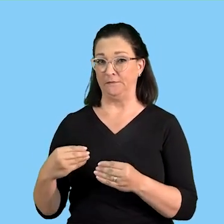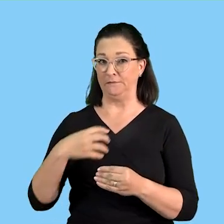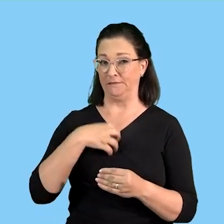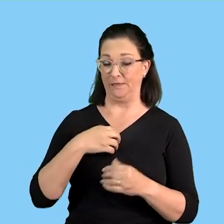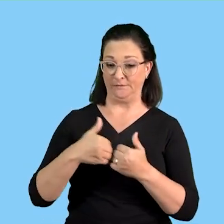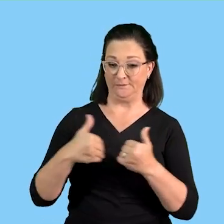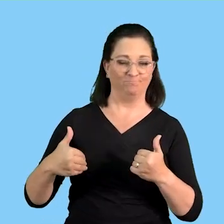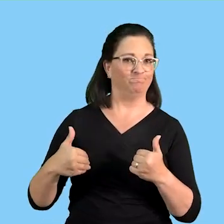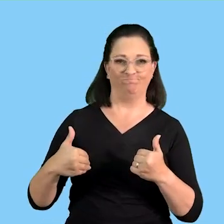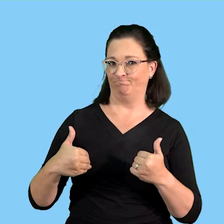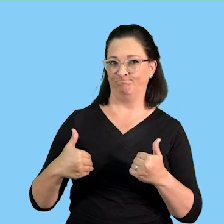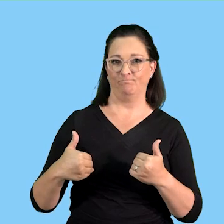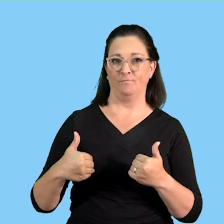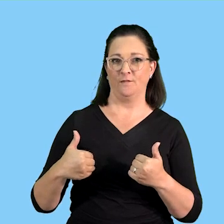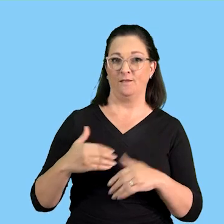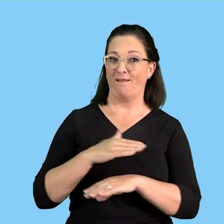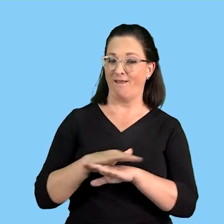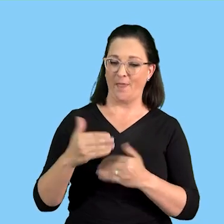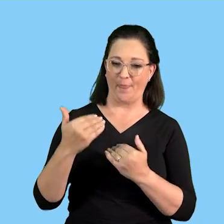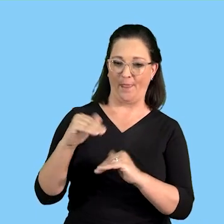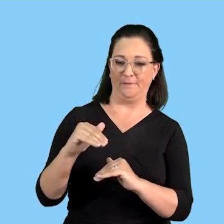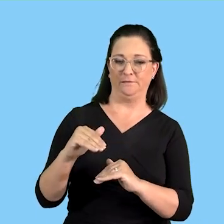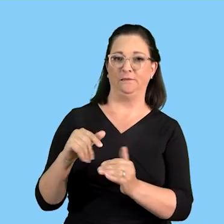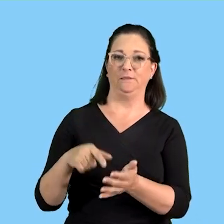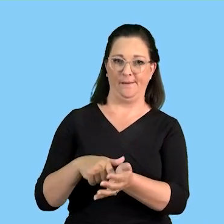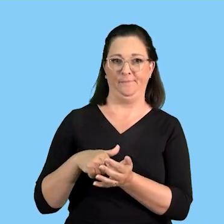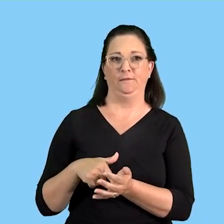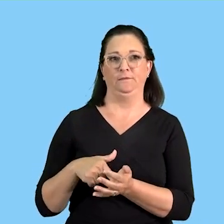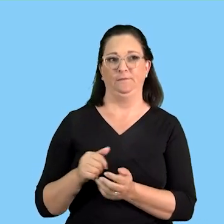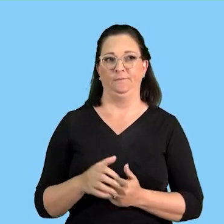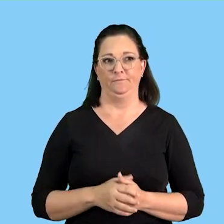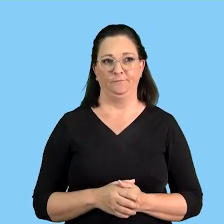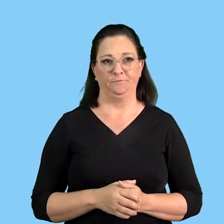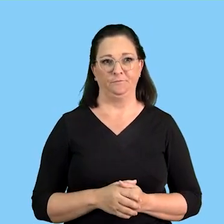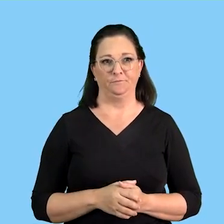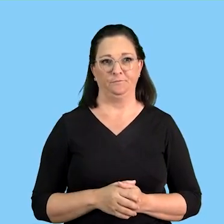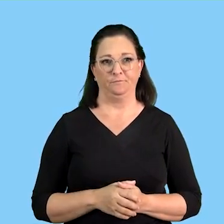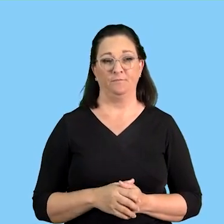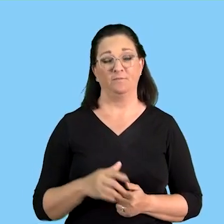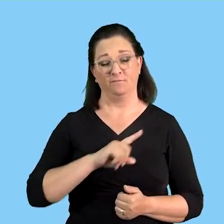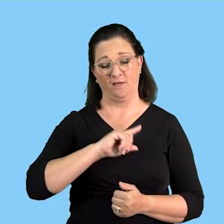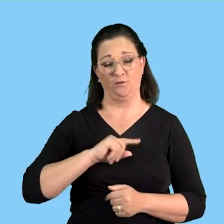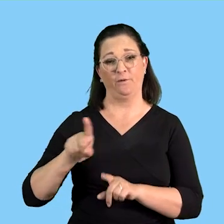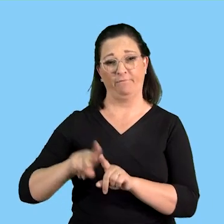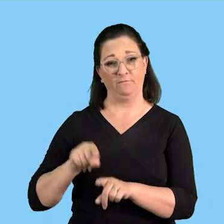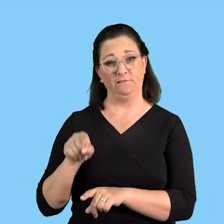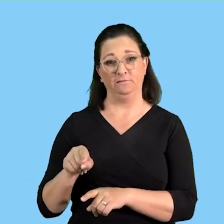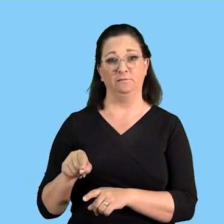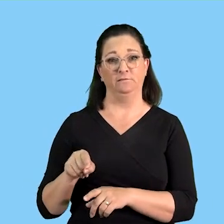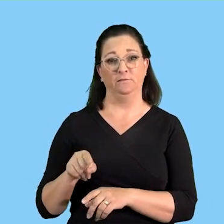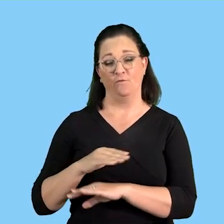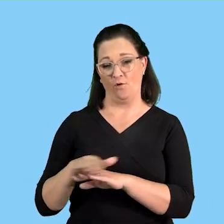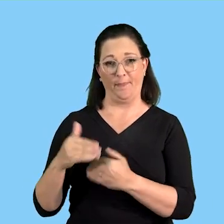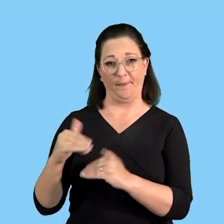are not separated, meaning there is unlimited liability when it comes to a sole trader. So that is the failure there when you're